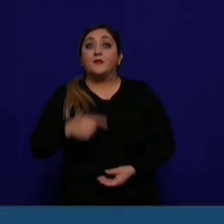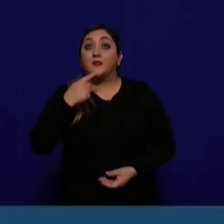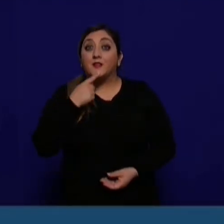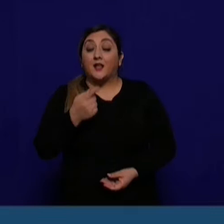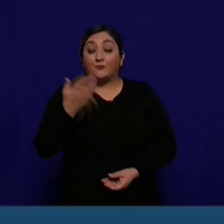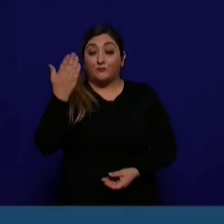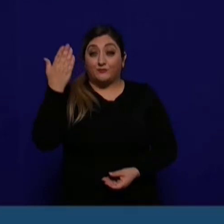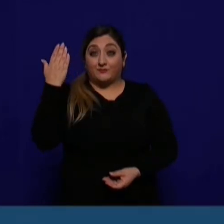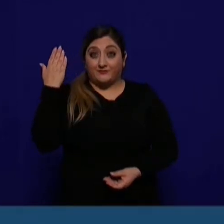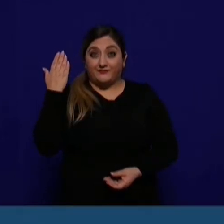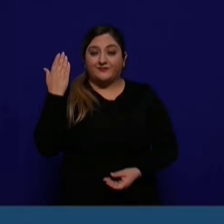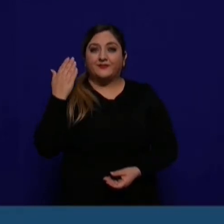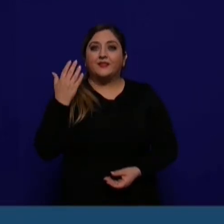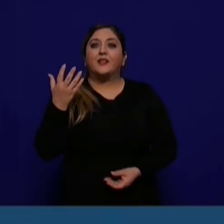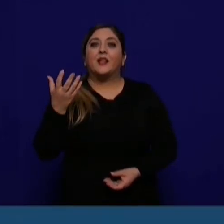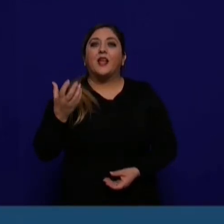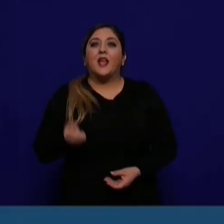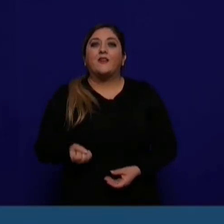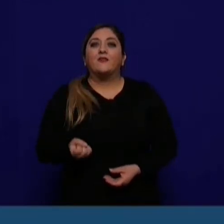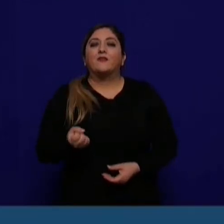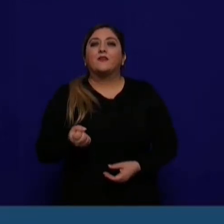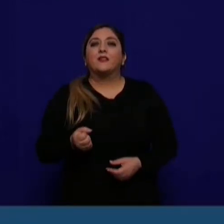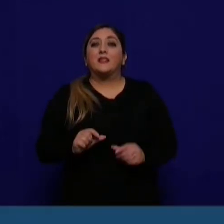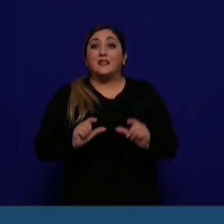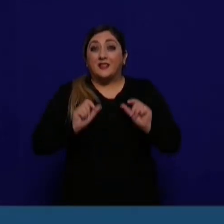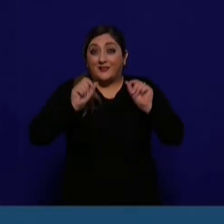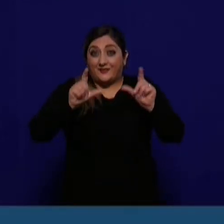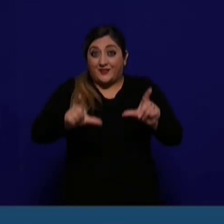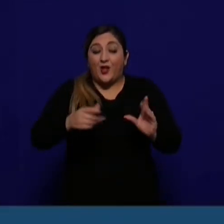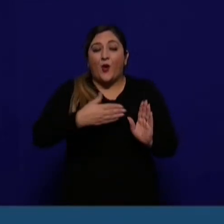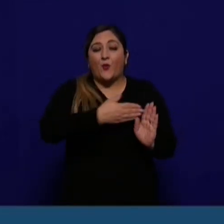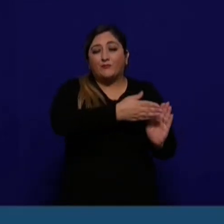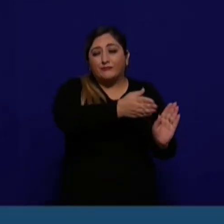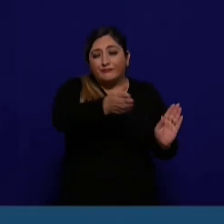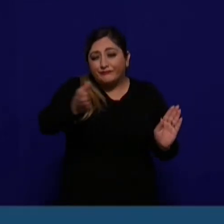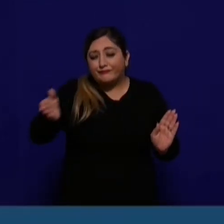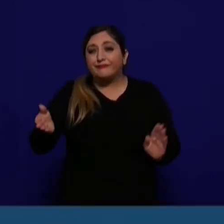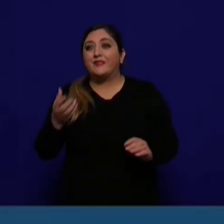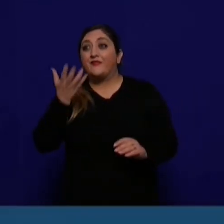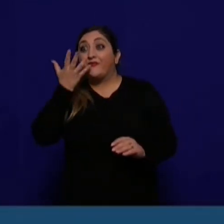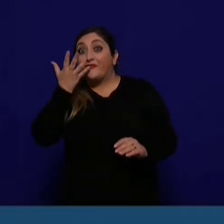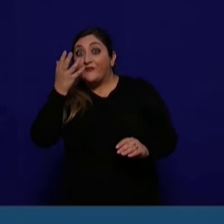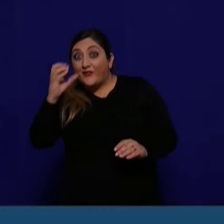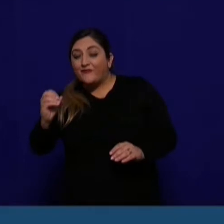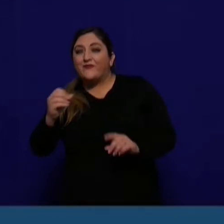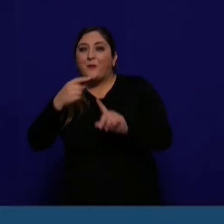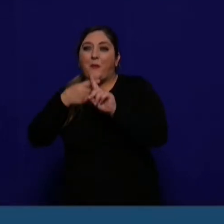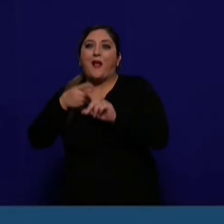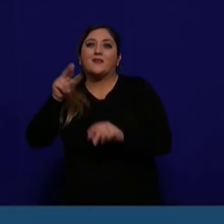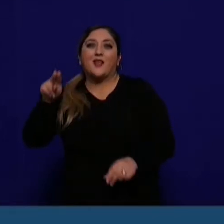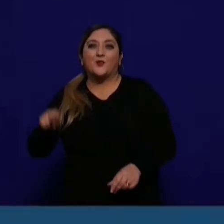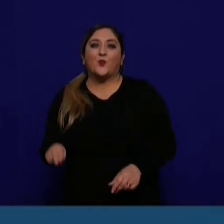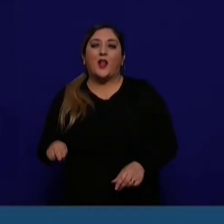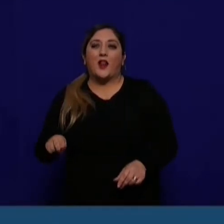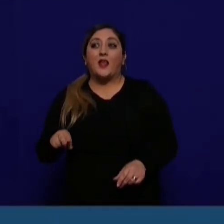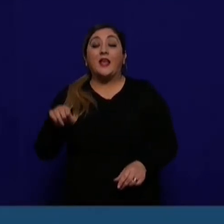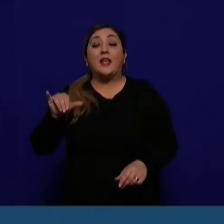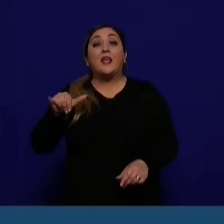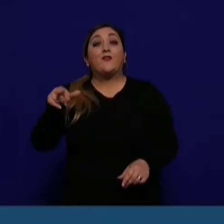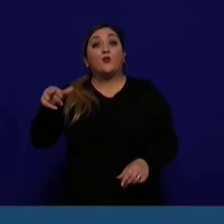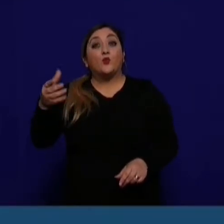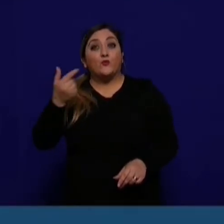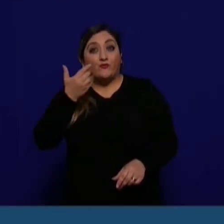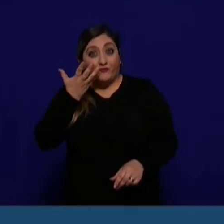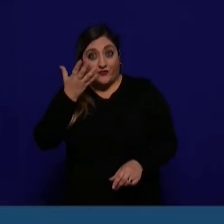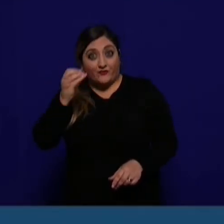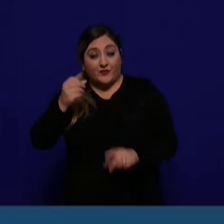already, we have now extended the invitation to people who are aged over 50 years of age. So if you are aged over 50 years